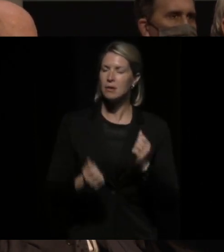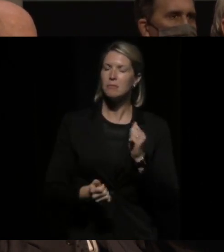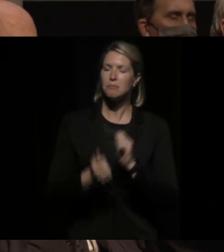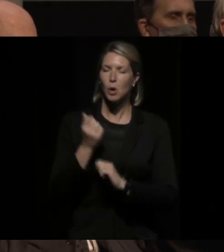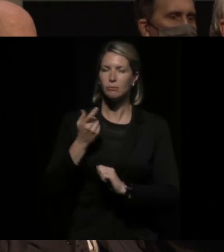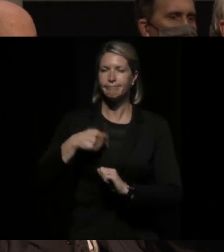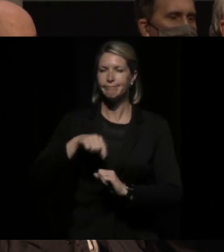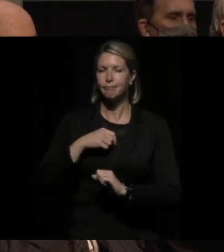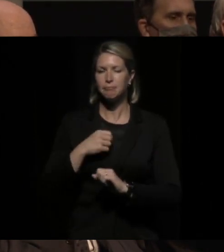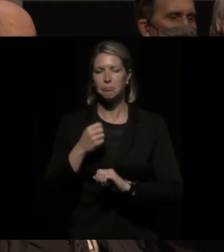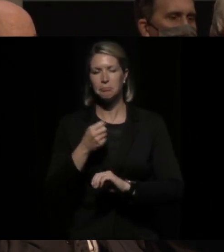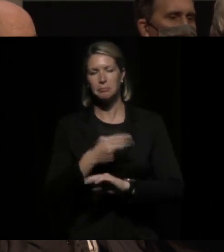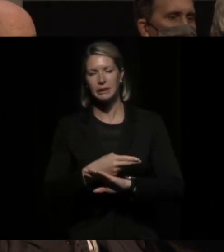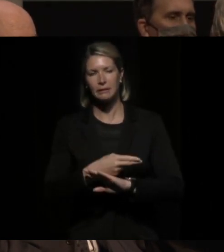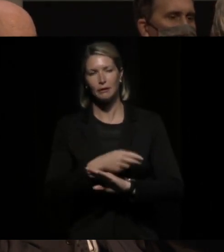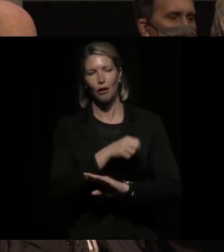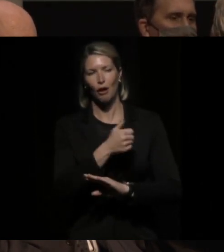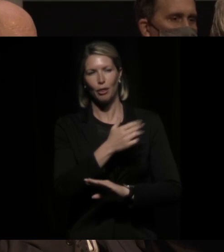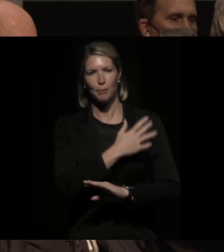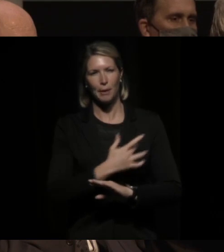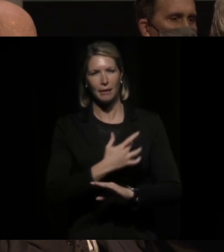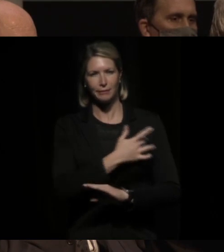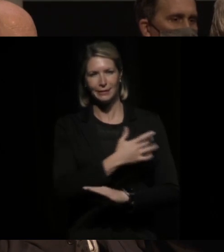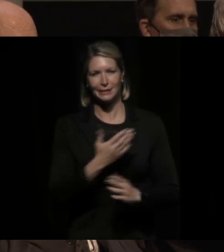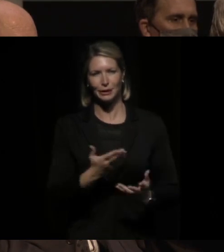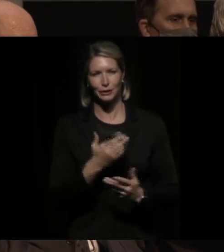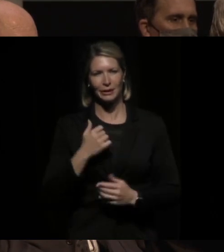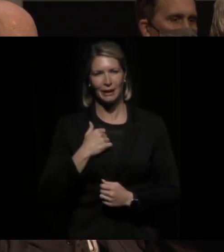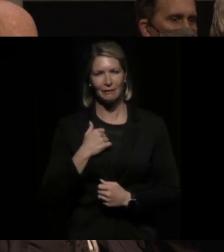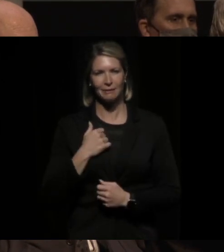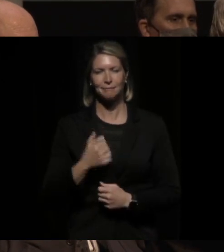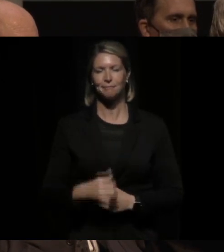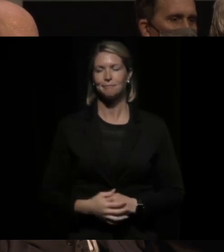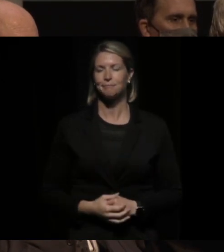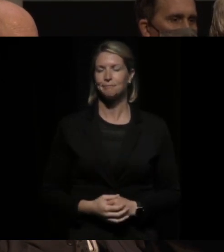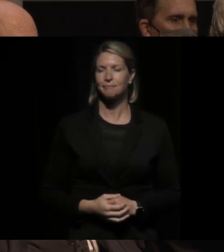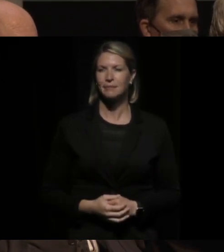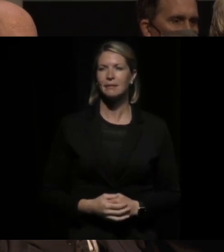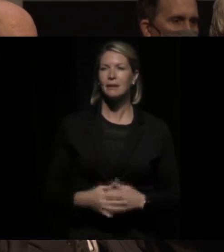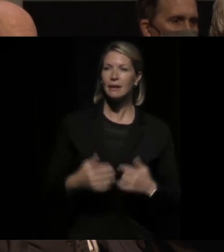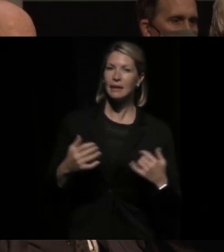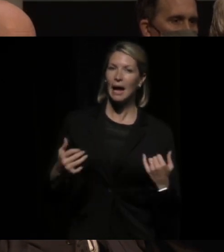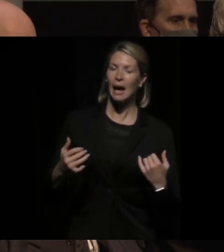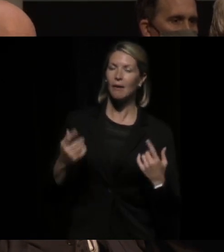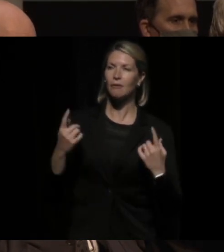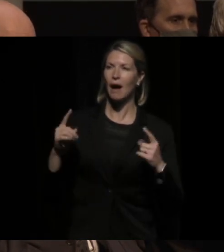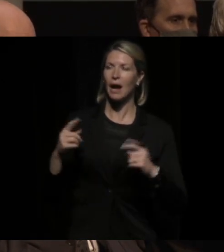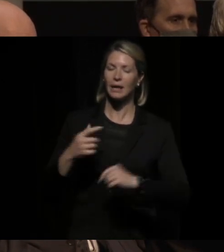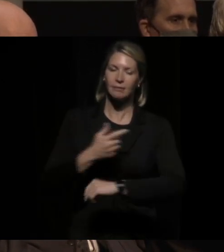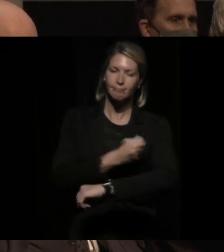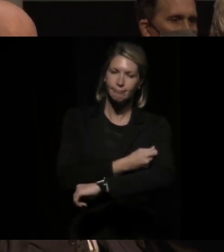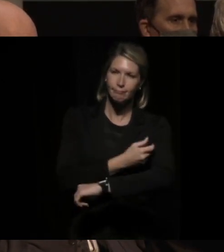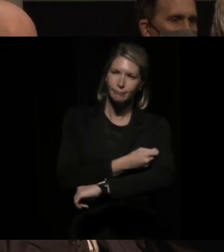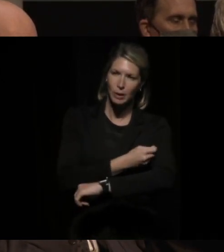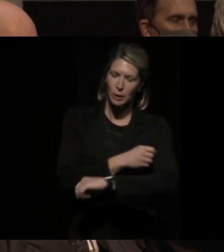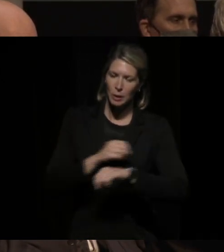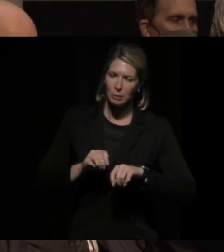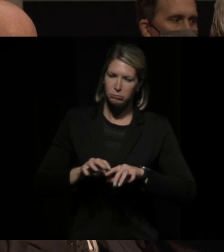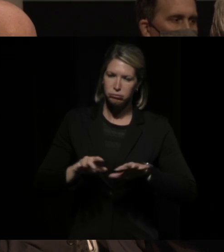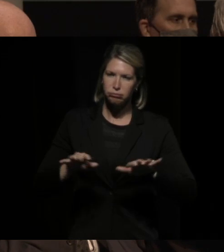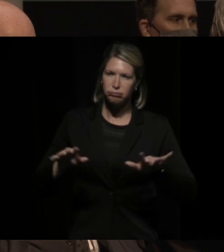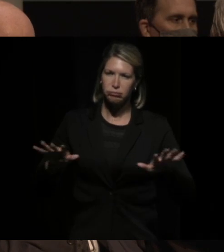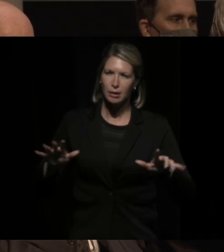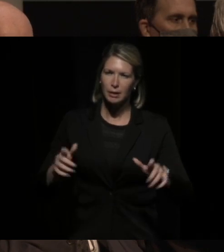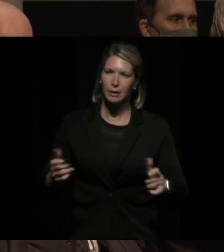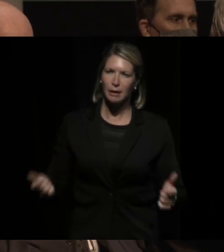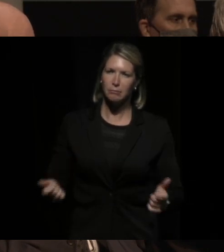jurisdictions. Although there is light at the end of the tunnel now, as vaccination rates increase and the province slowly begins to return